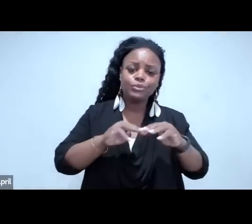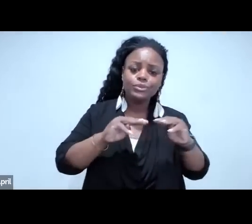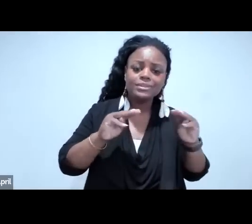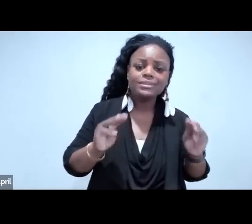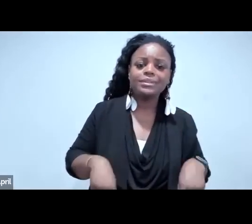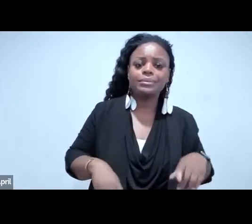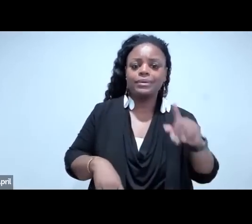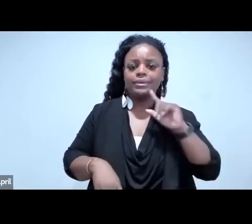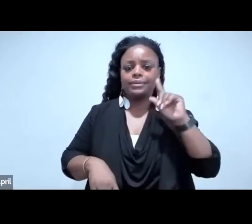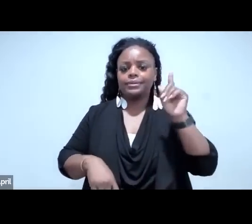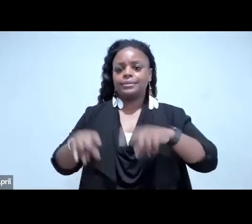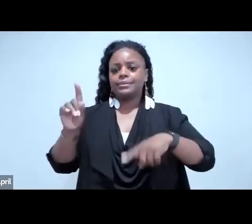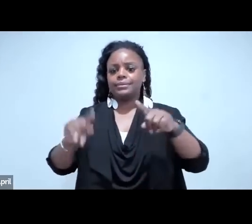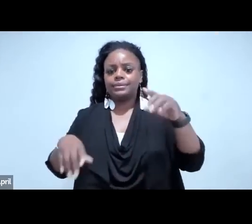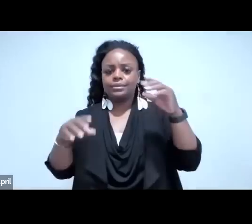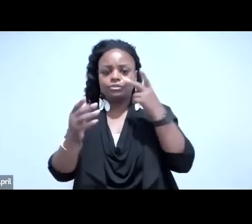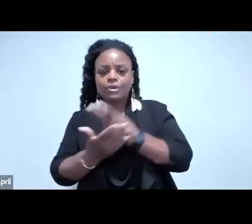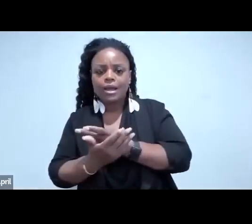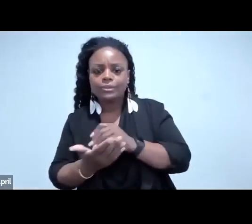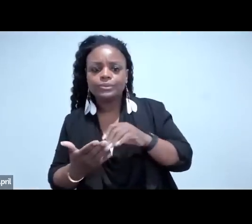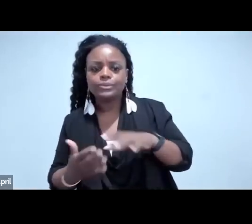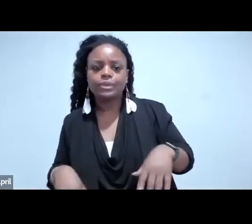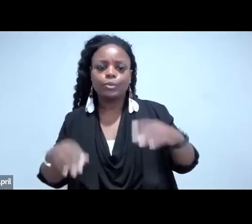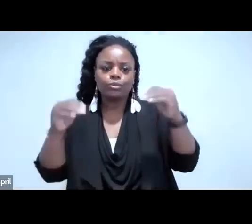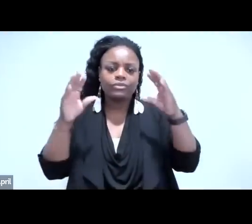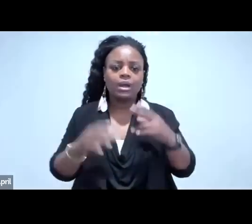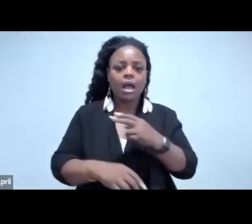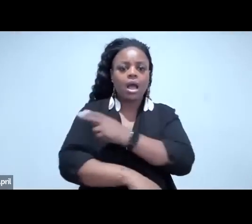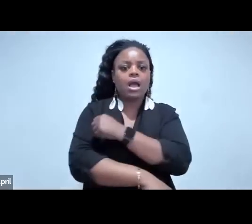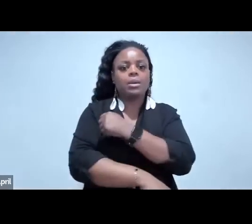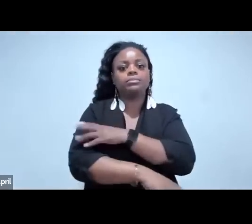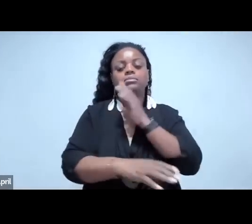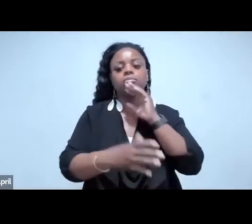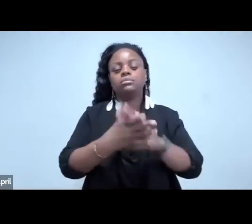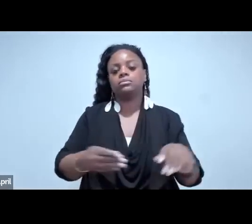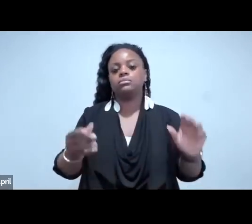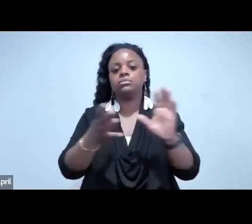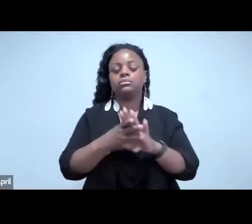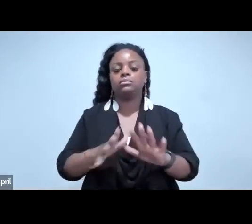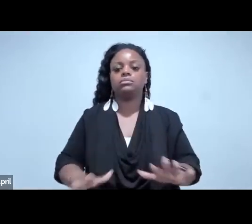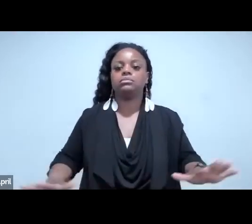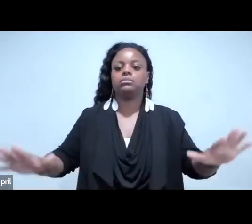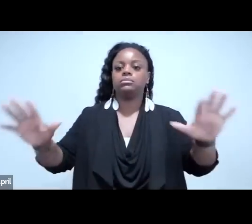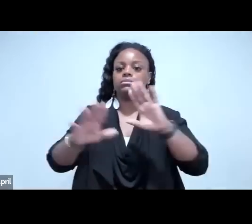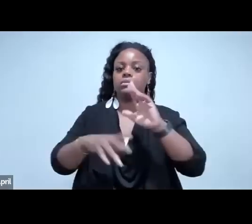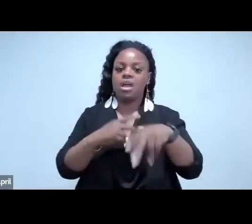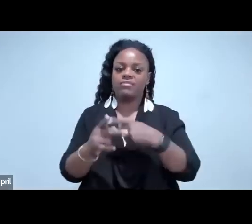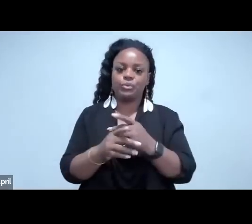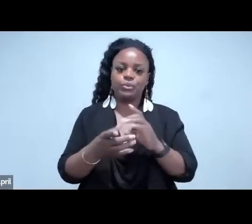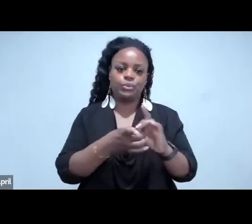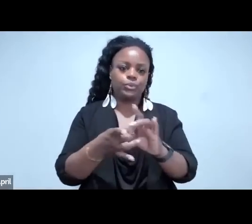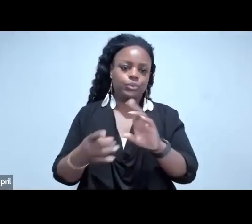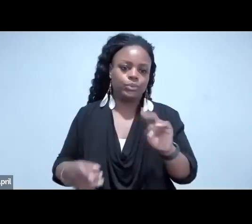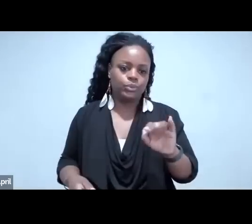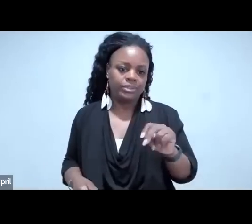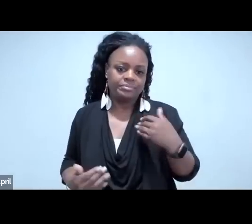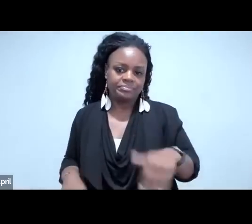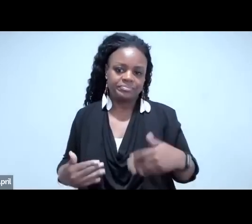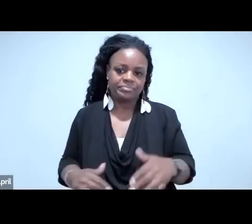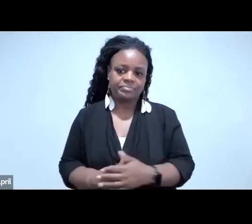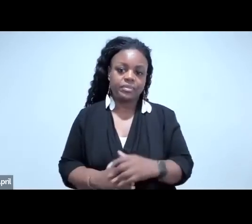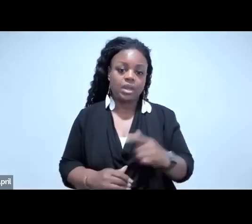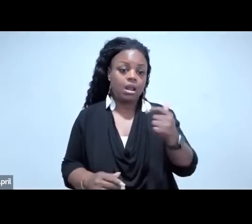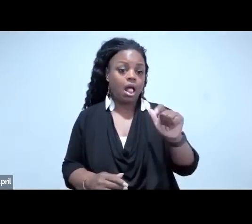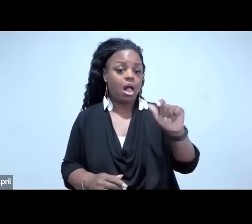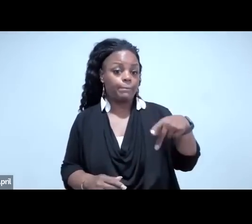pro-union energy. A Gallup poll found that 68% of Americans approve of unions, the highest level since